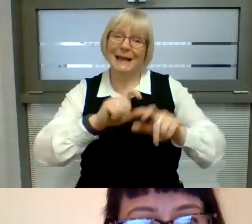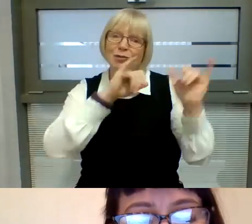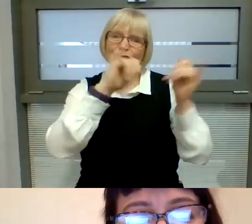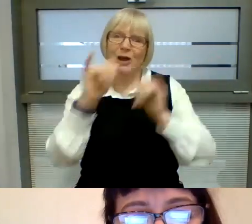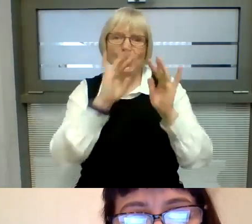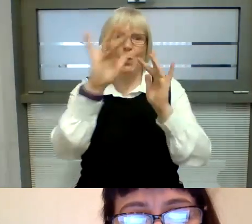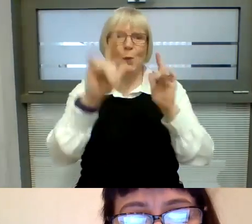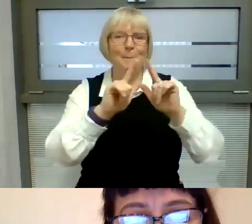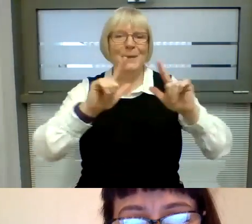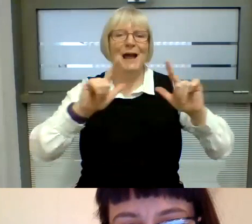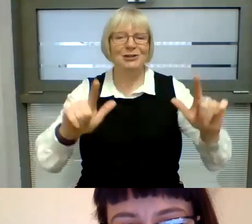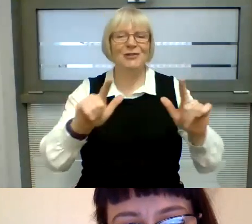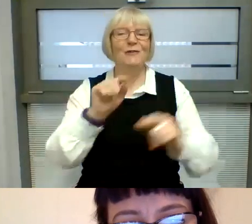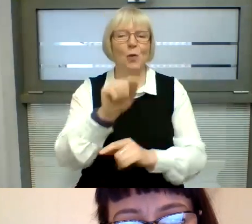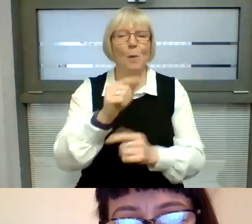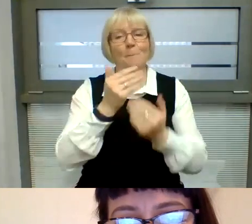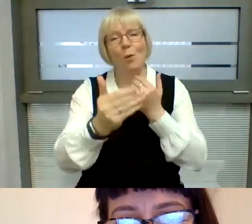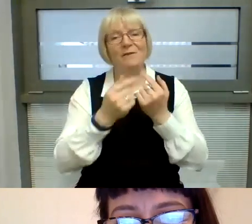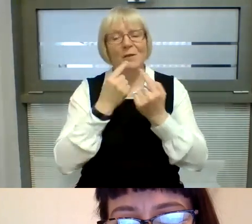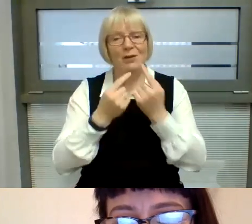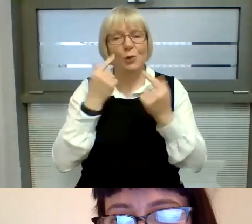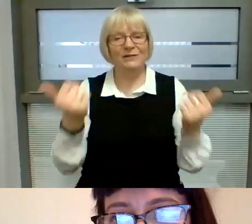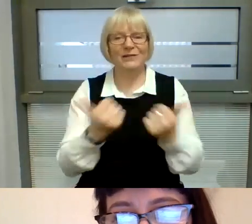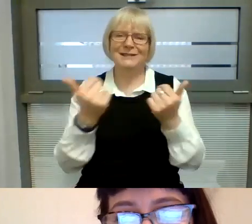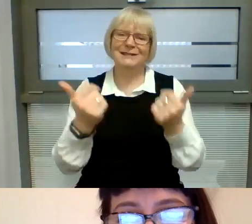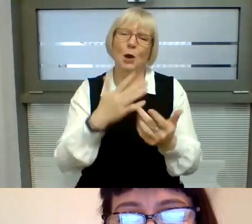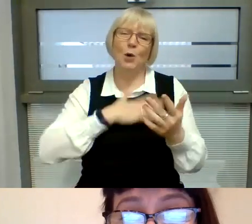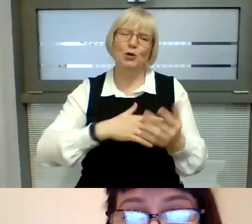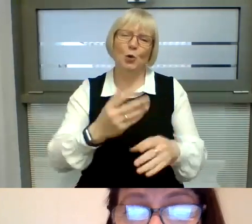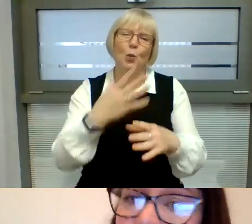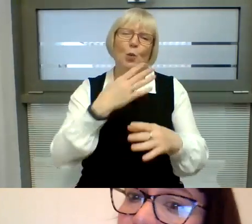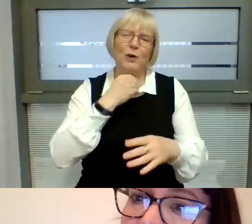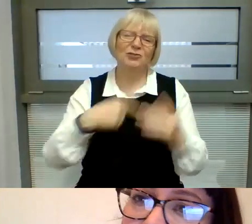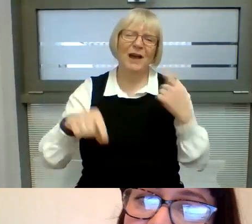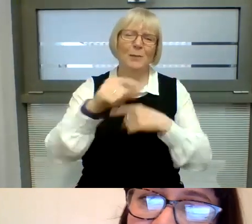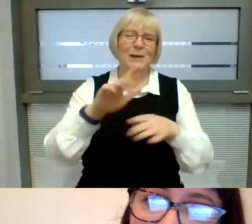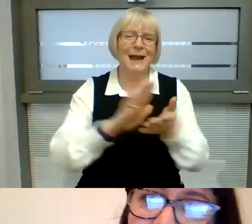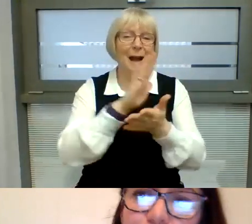on that. Before we go, I want to wish everyone happy Christmas, and see you all in the